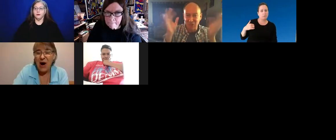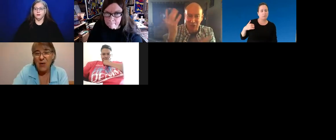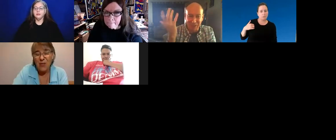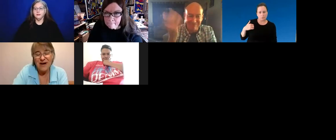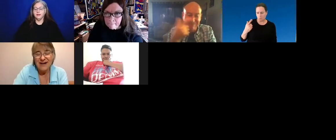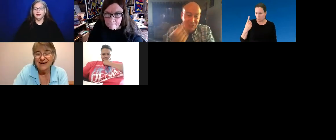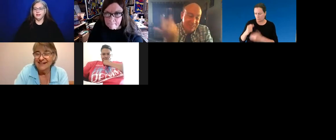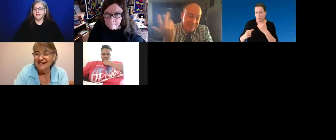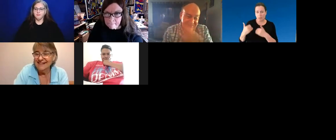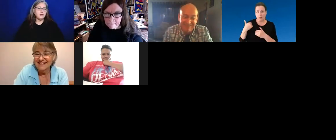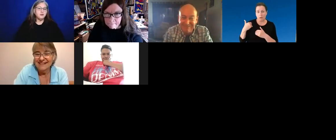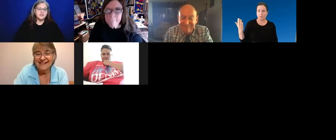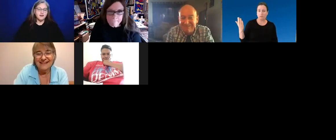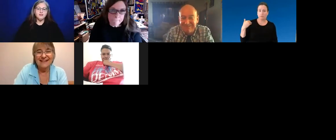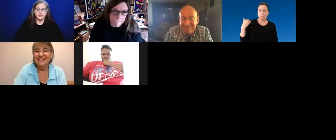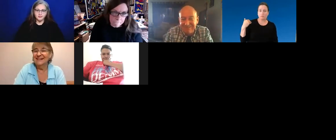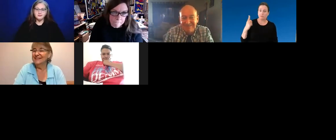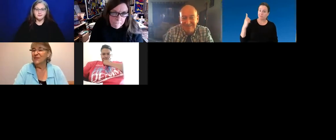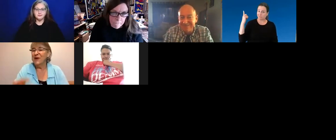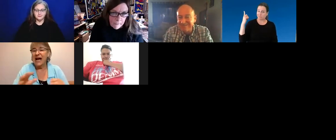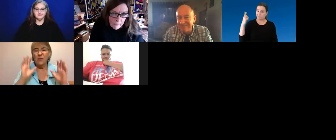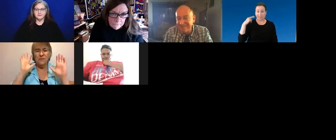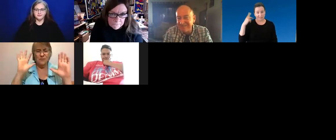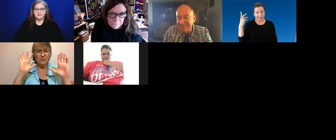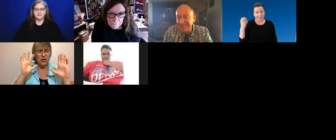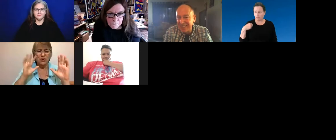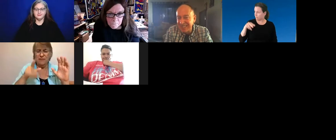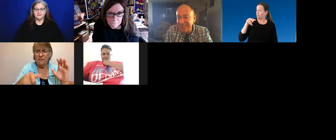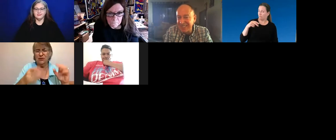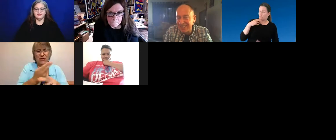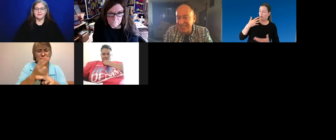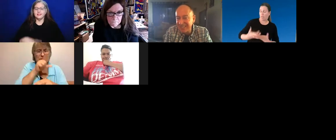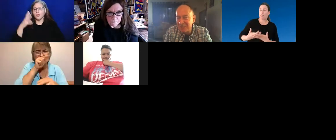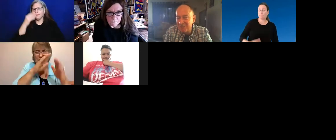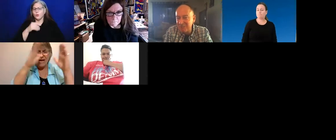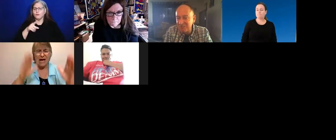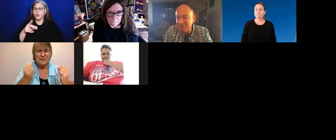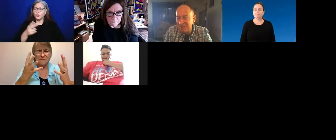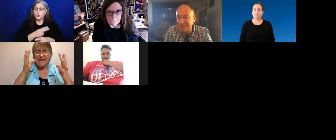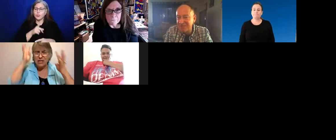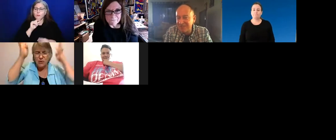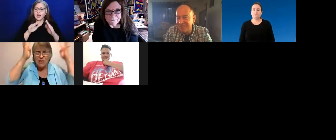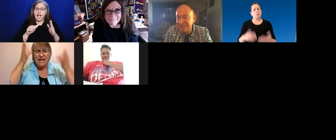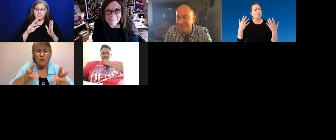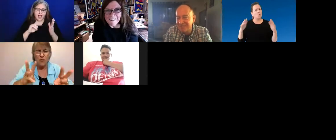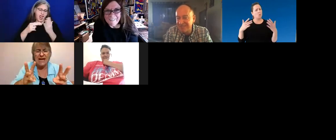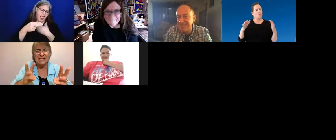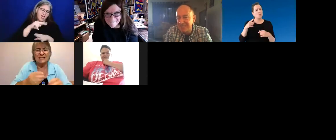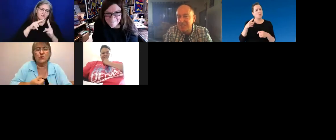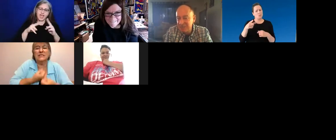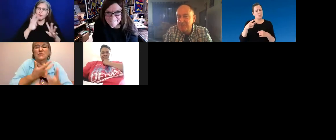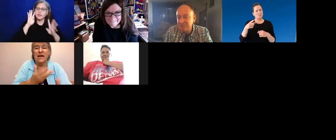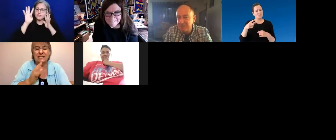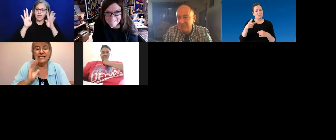ago. And a brand new discovery. Wow. Beautiful to use the birdhouse. Many creative ways